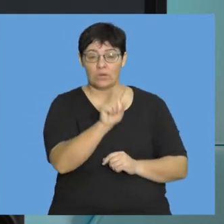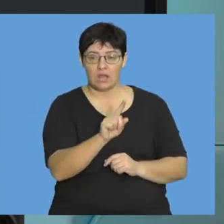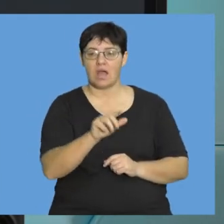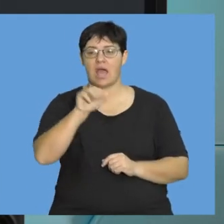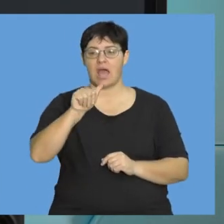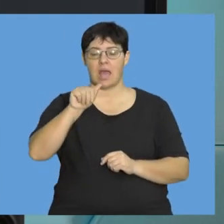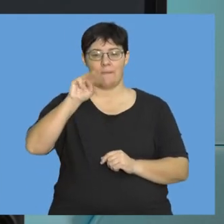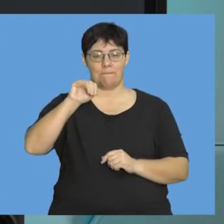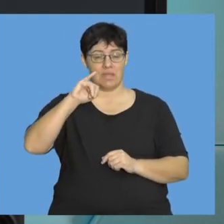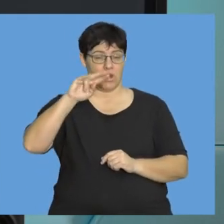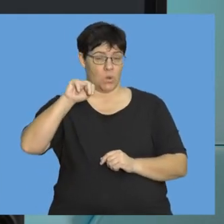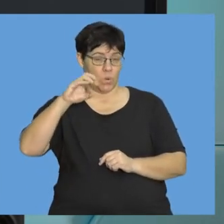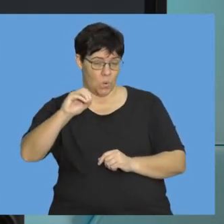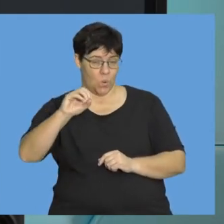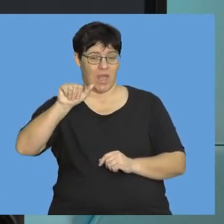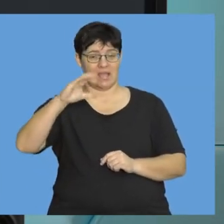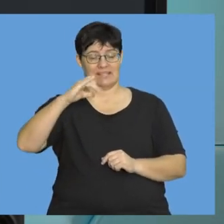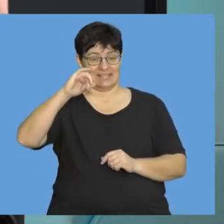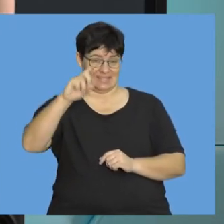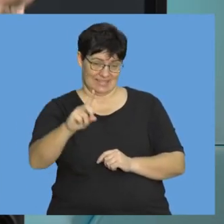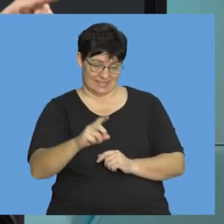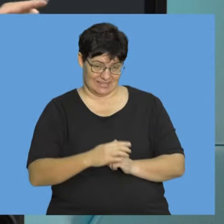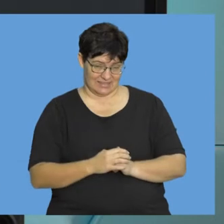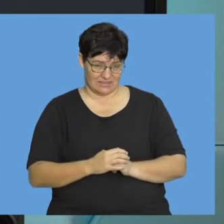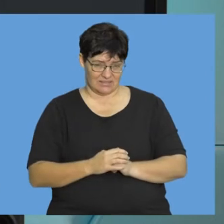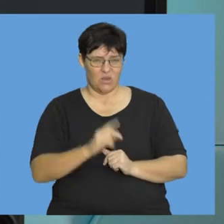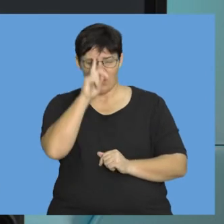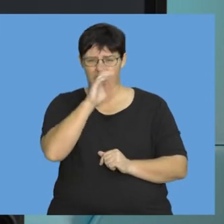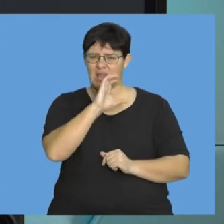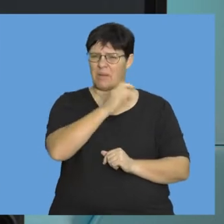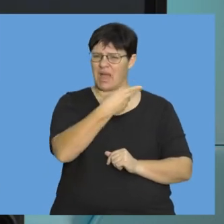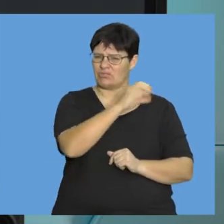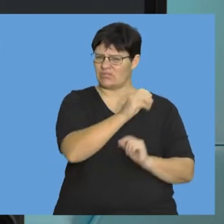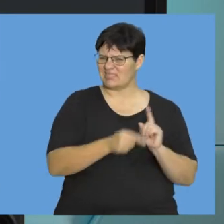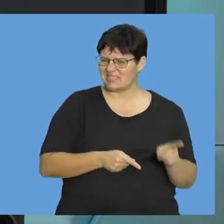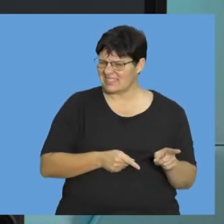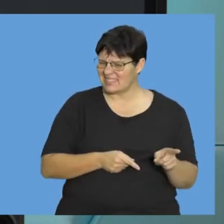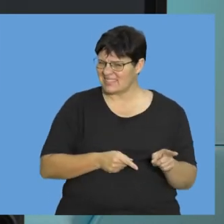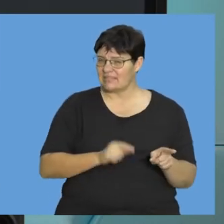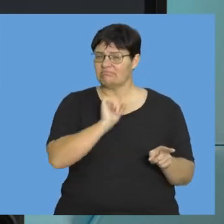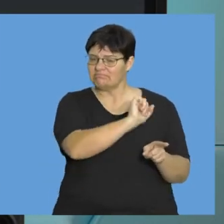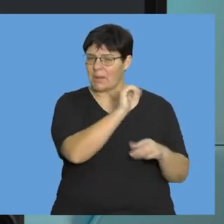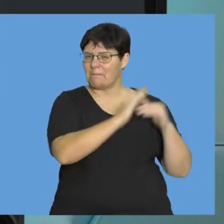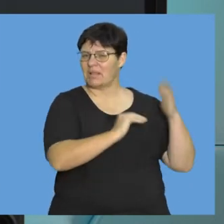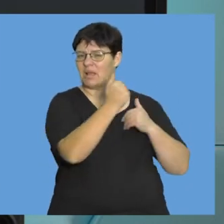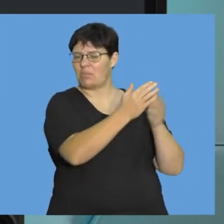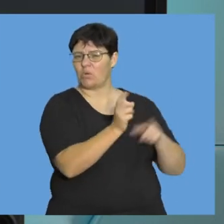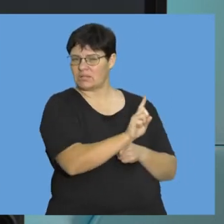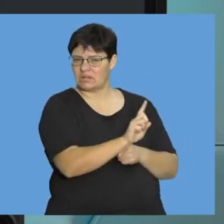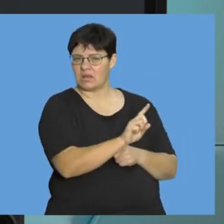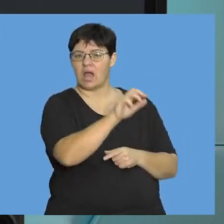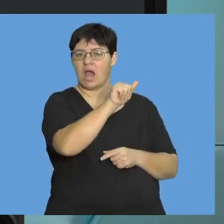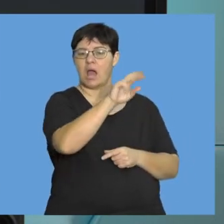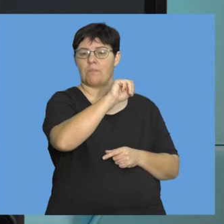an amino acid. Now, if we can recap, carbohydrates, remember their building block was a